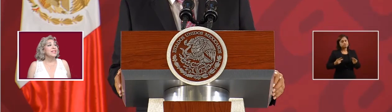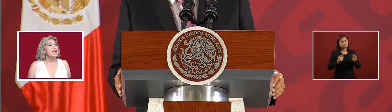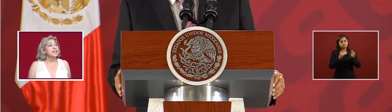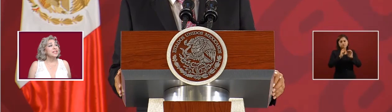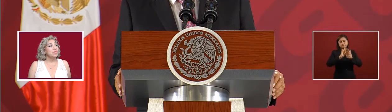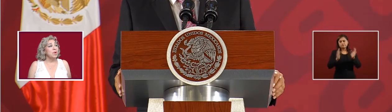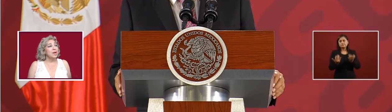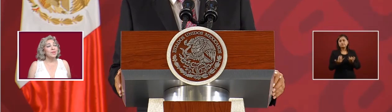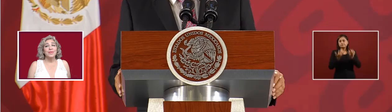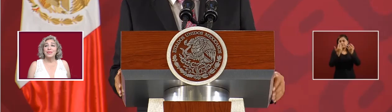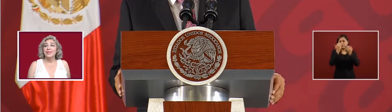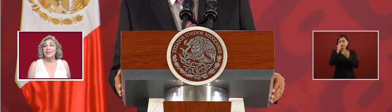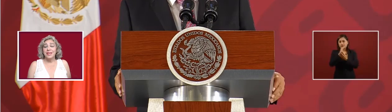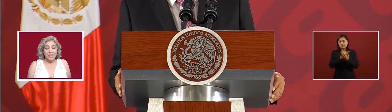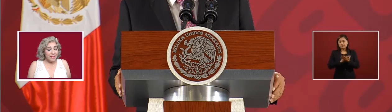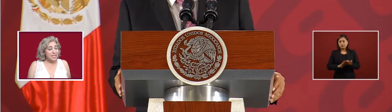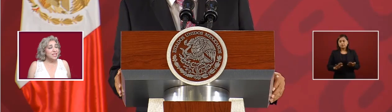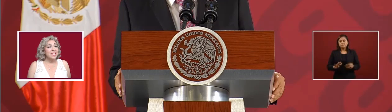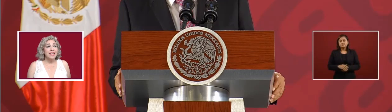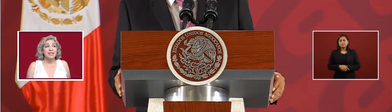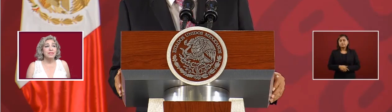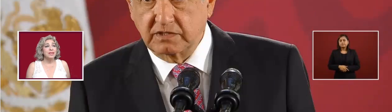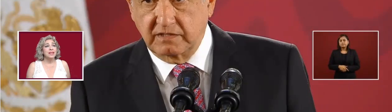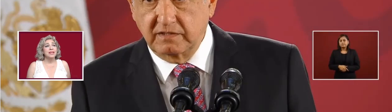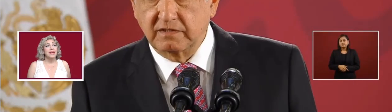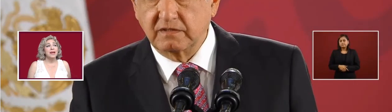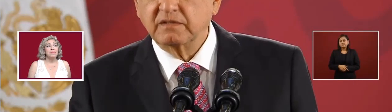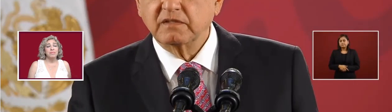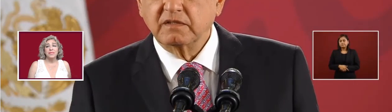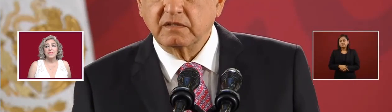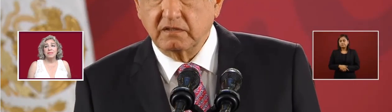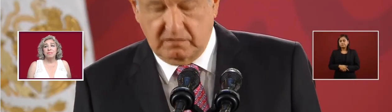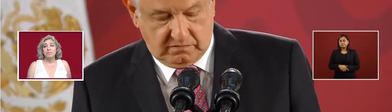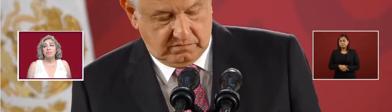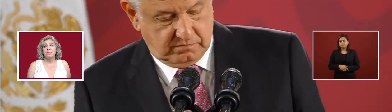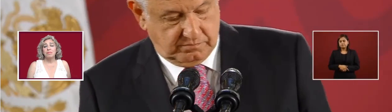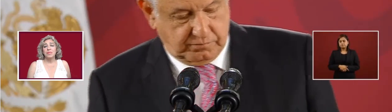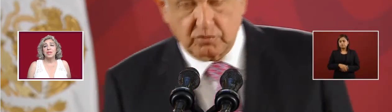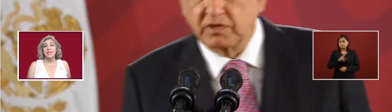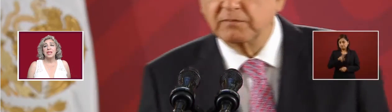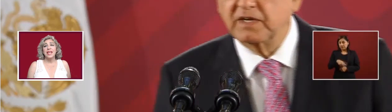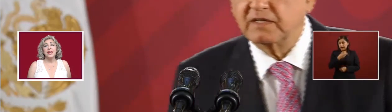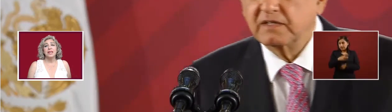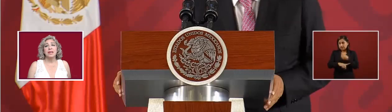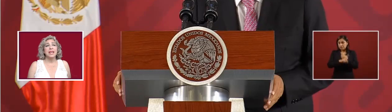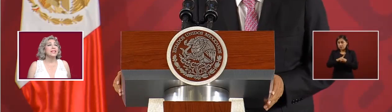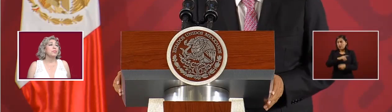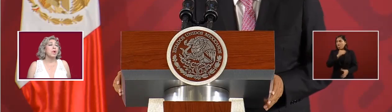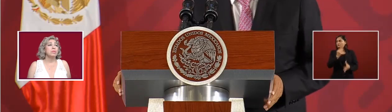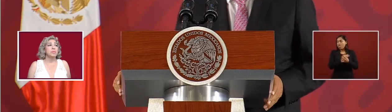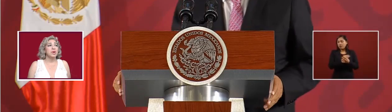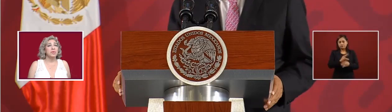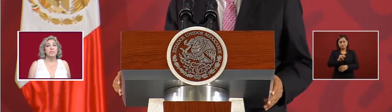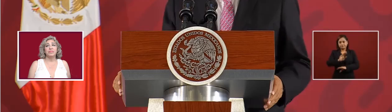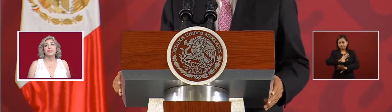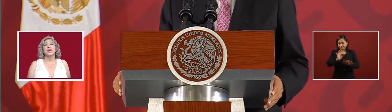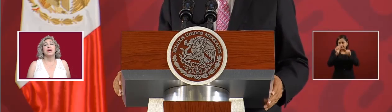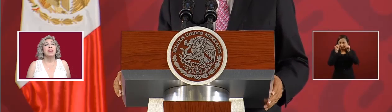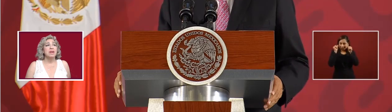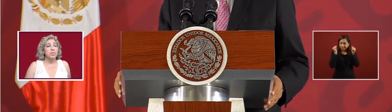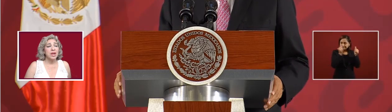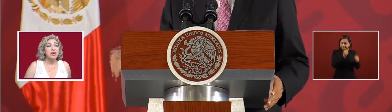They acted well. They did not let the problem go,